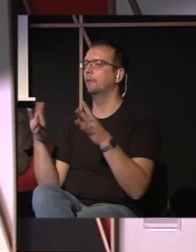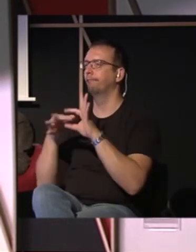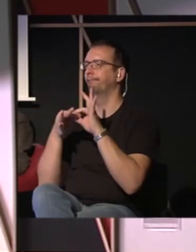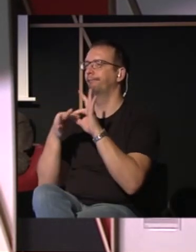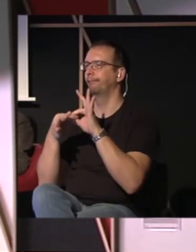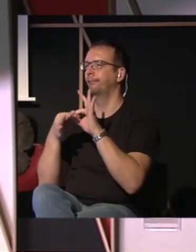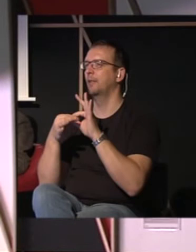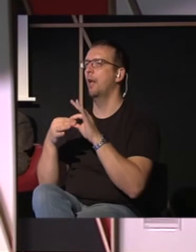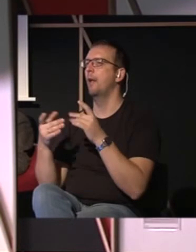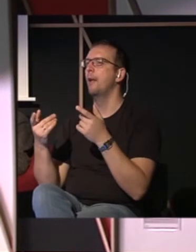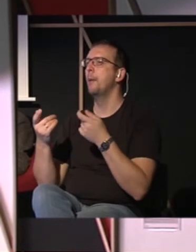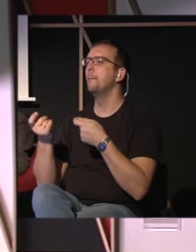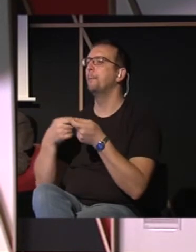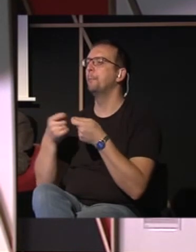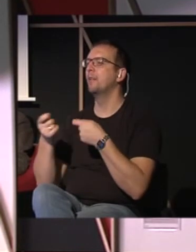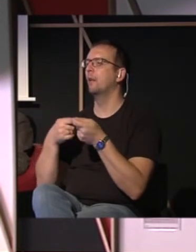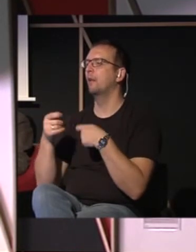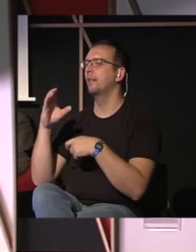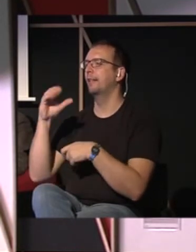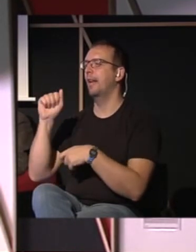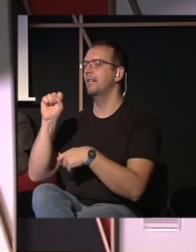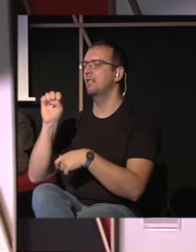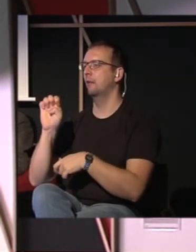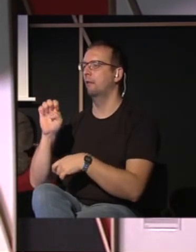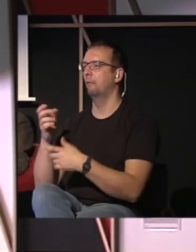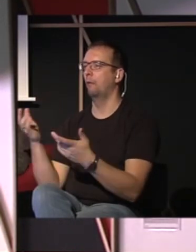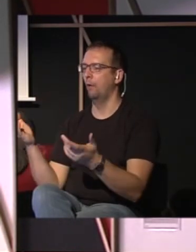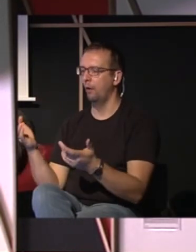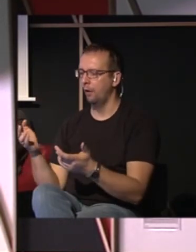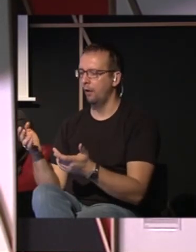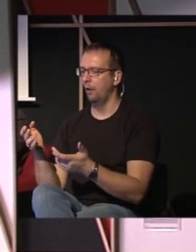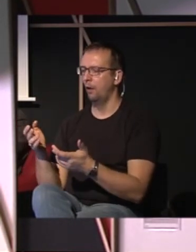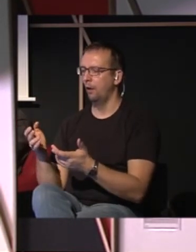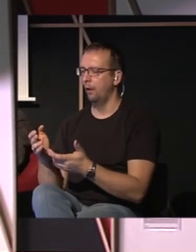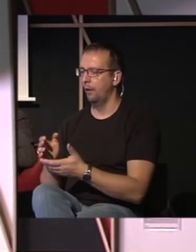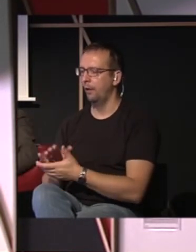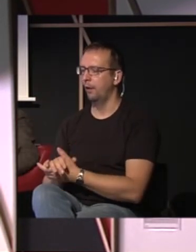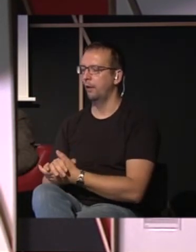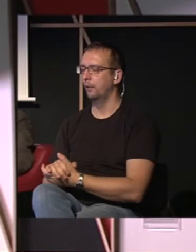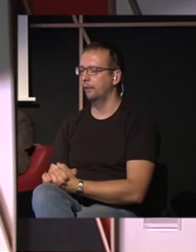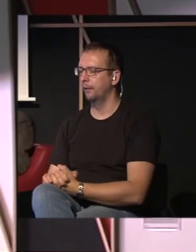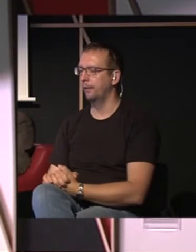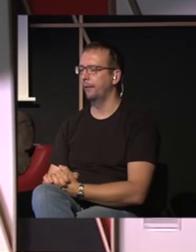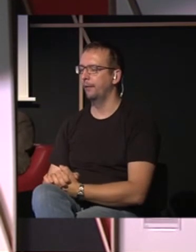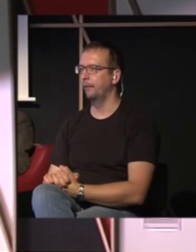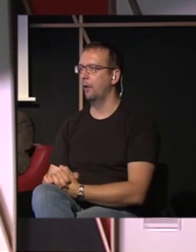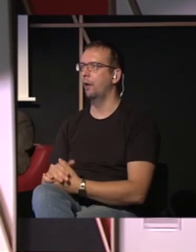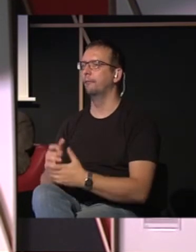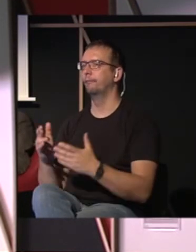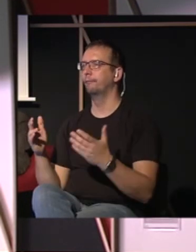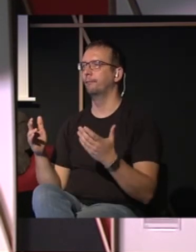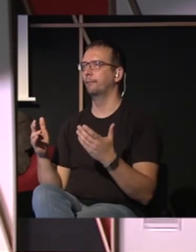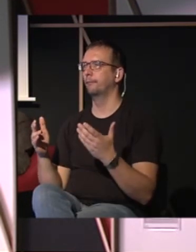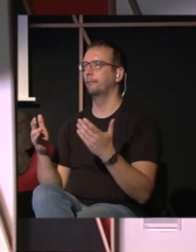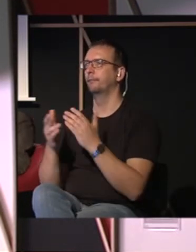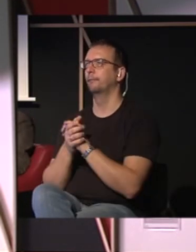the disability market in the UK is worth £250 billion sterling, and the global market is